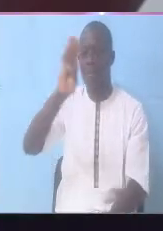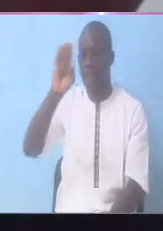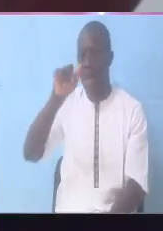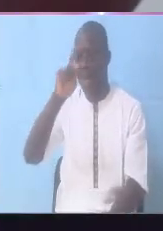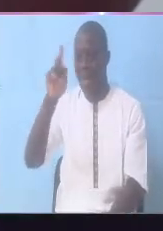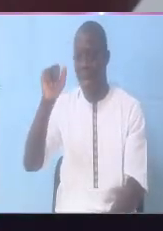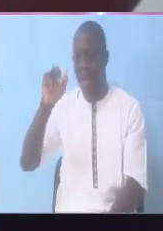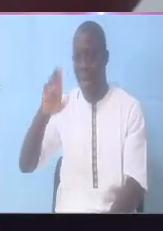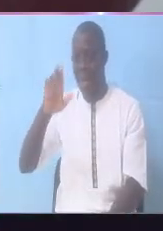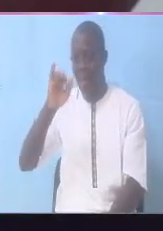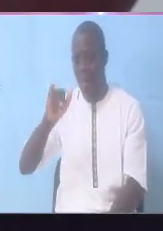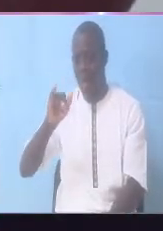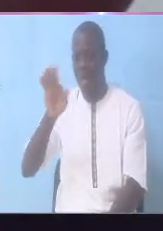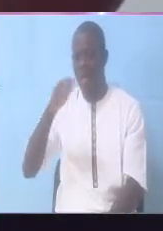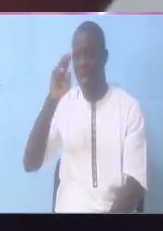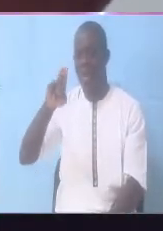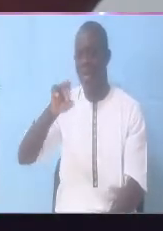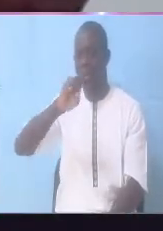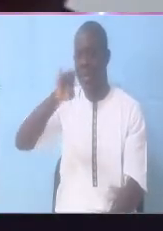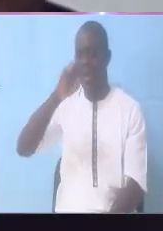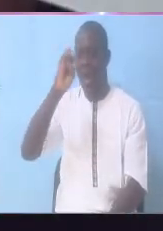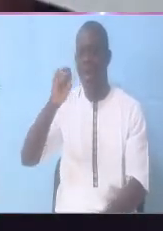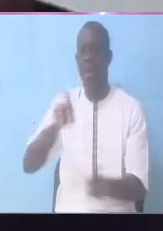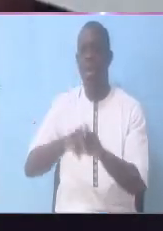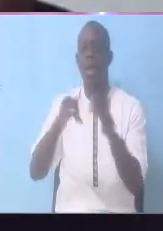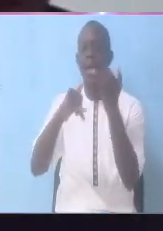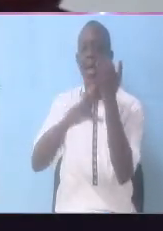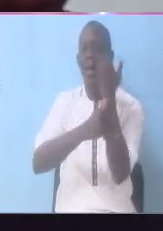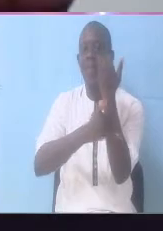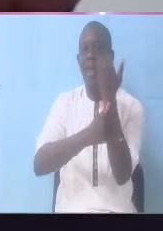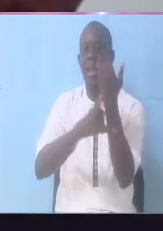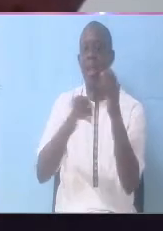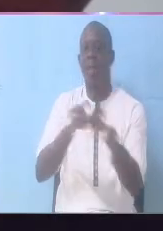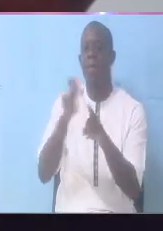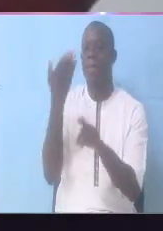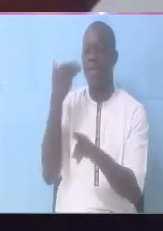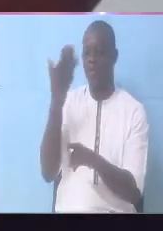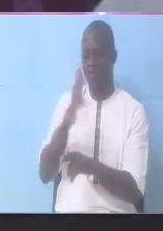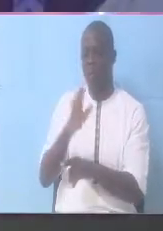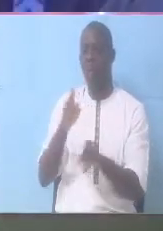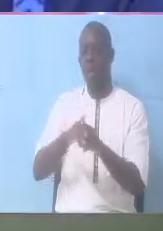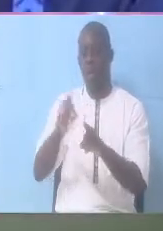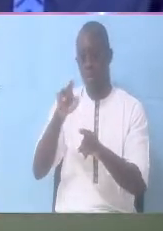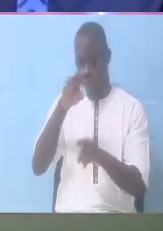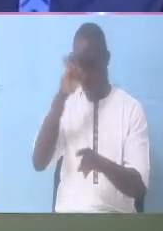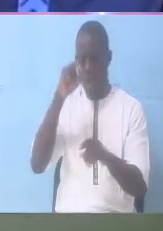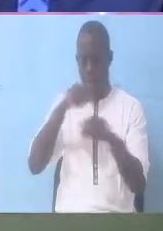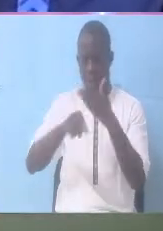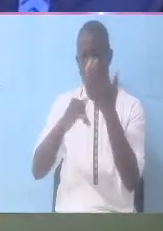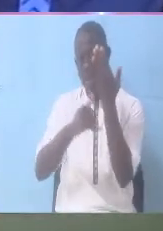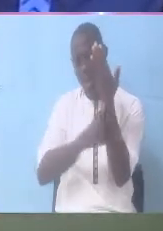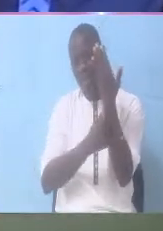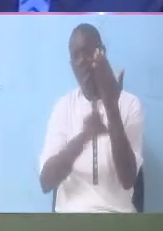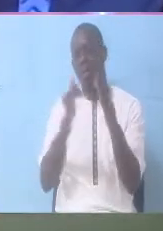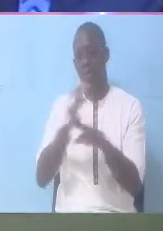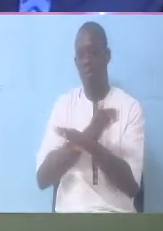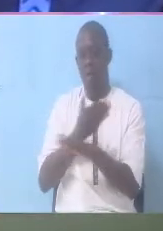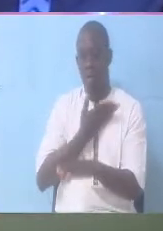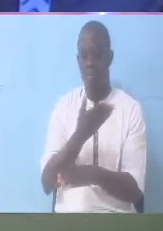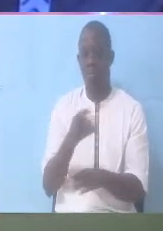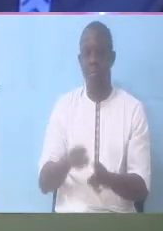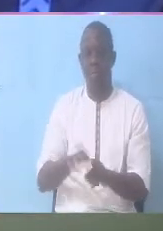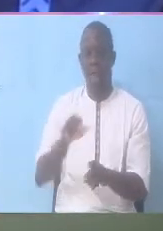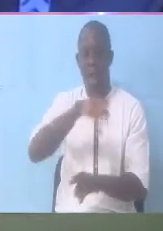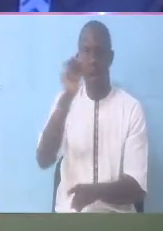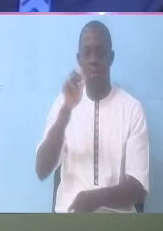Ndiaye, what followed? Gamtel. Formerly of Gamtel. Correct? Formerly member of Gamtel. Yes. And